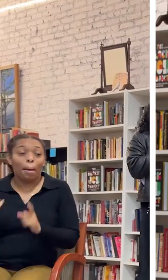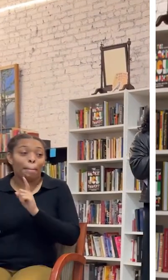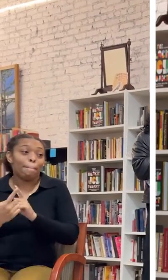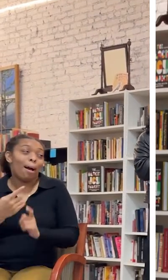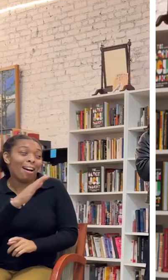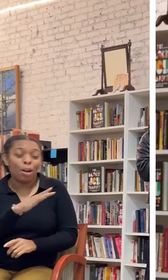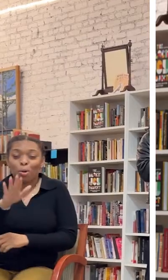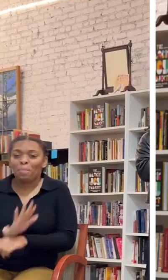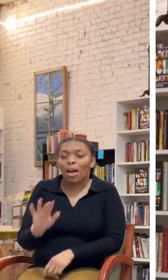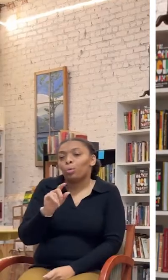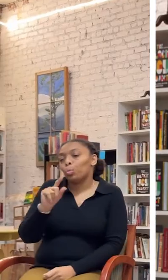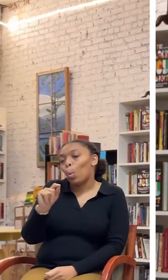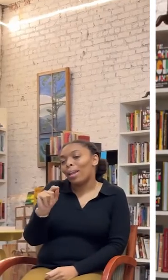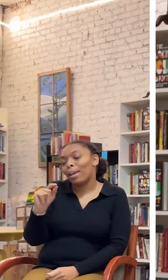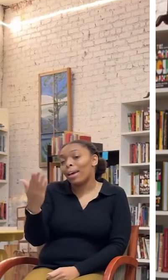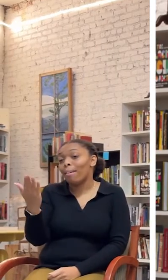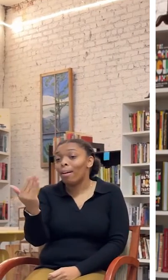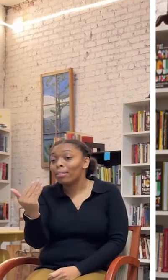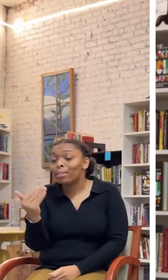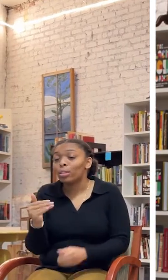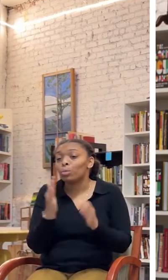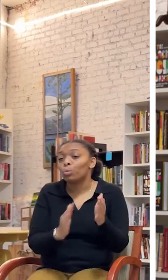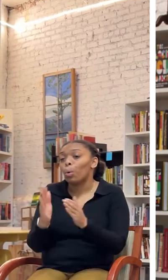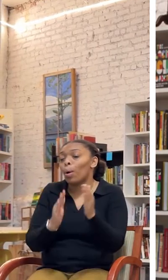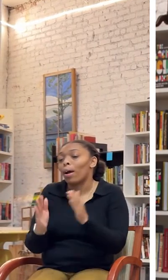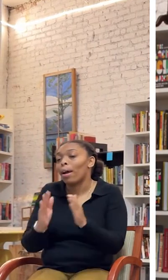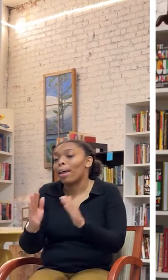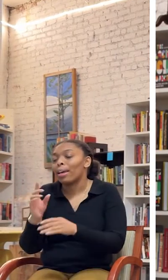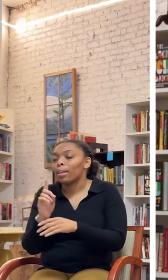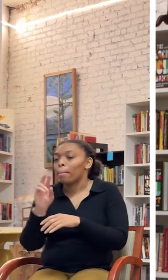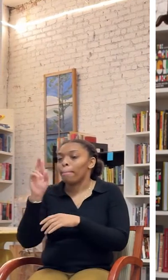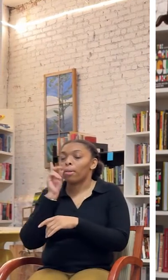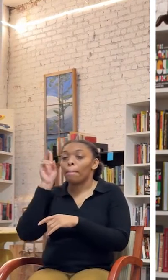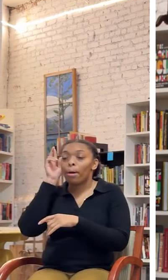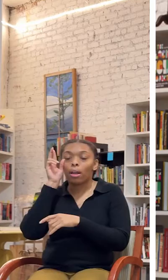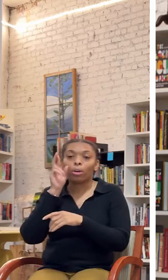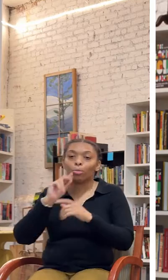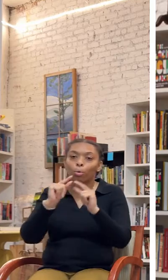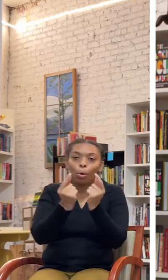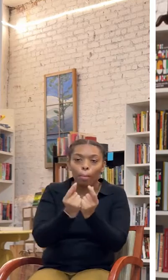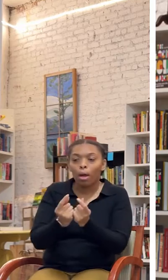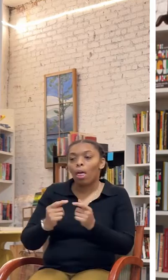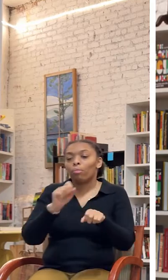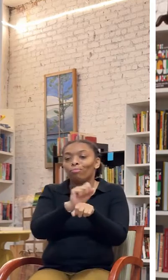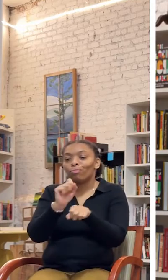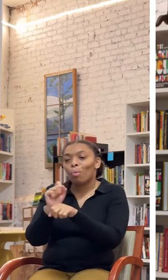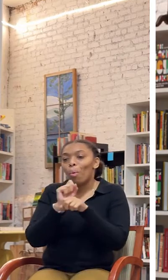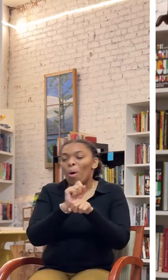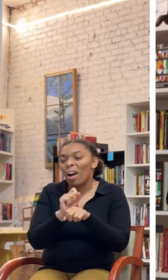around 2015, organizing with We're All Dominican, a group that was working at the time